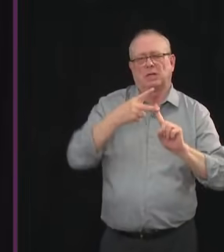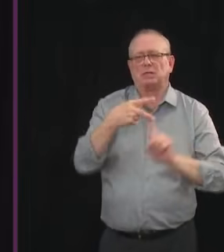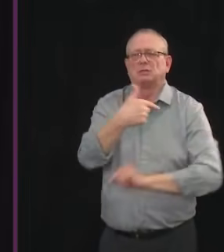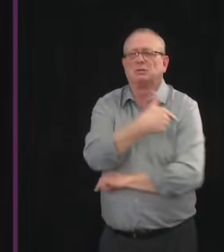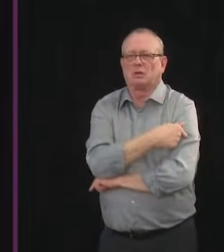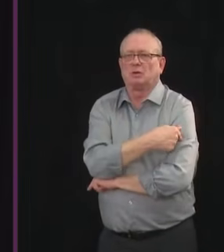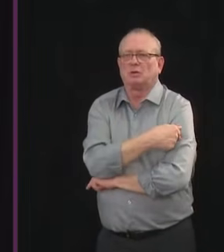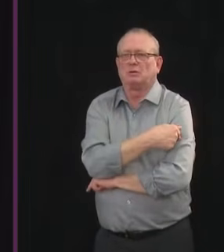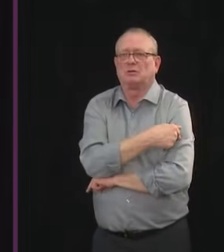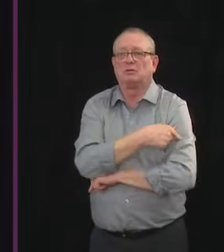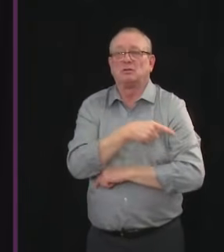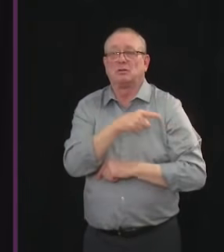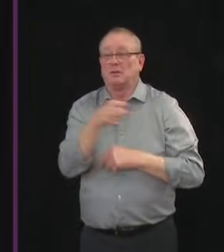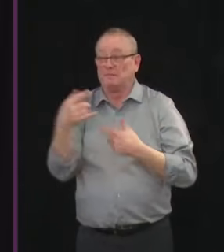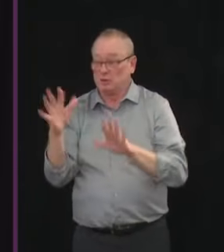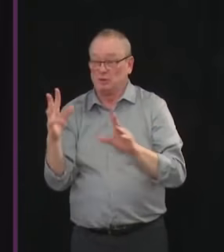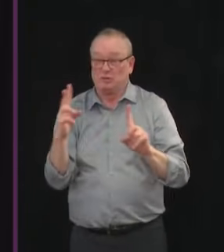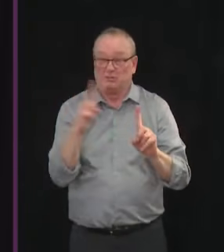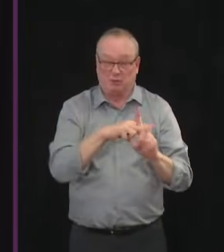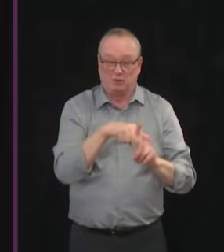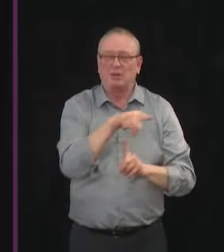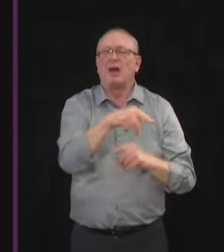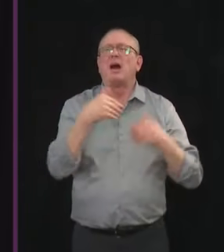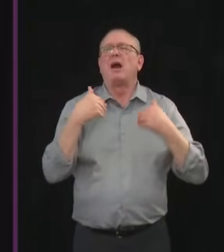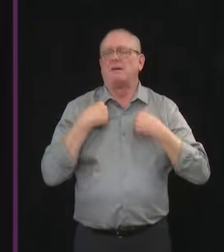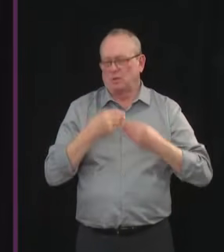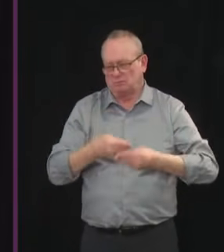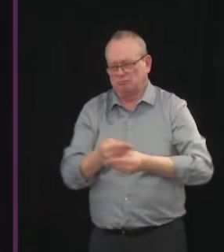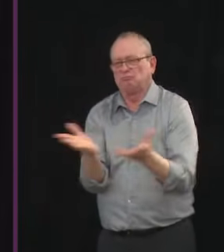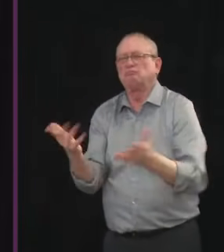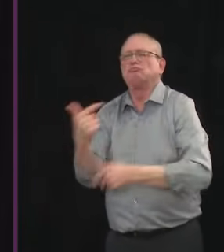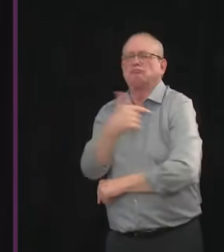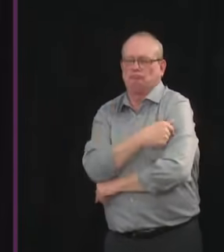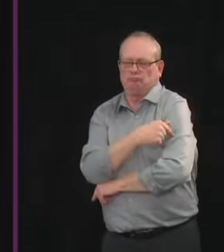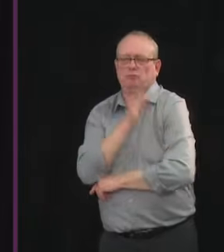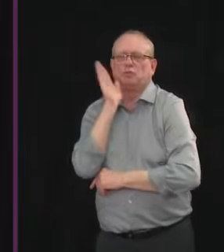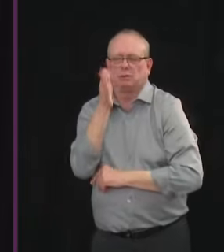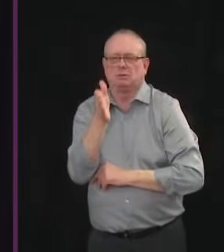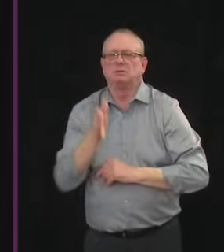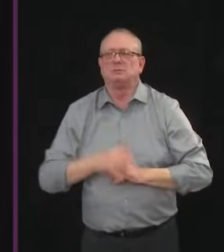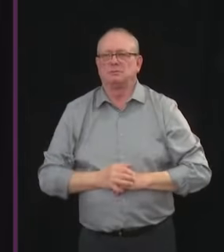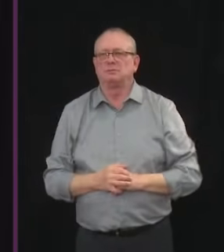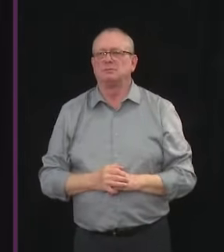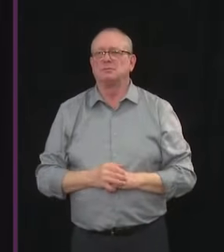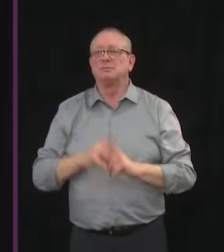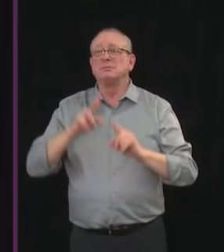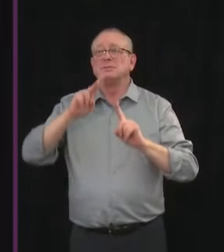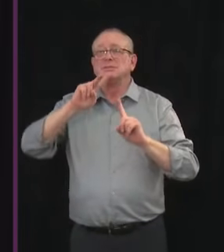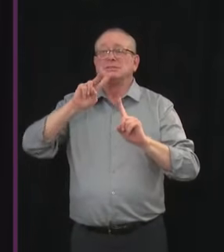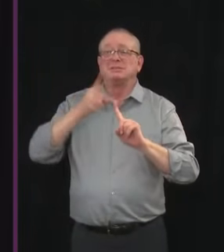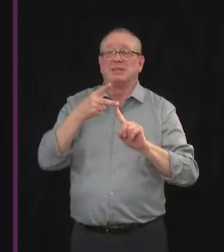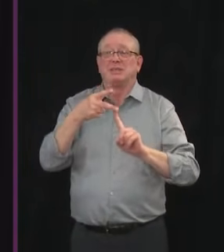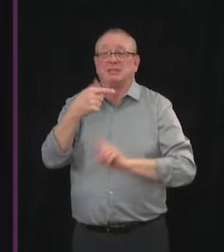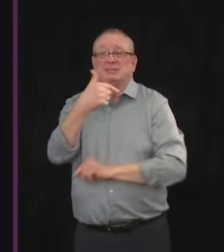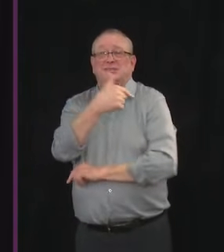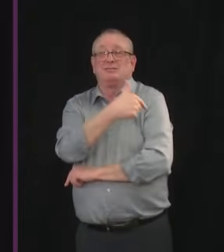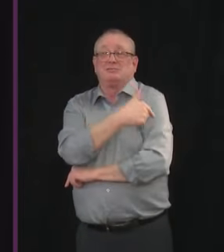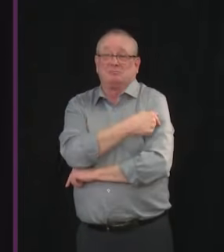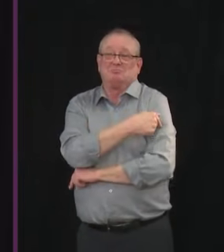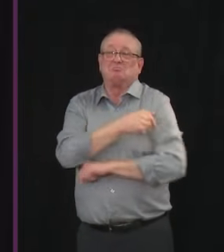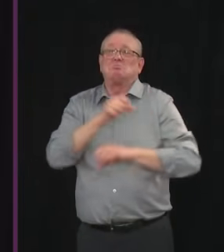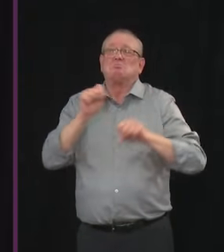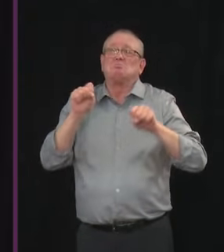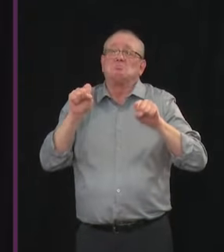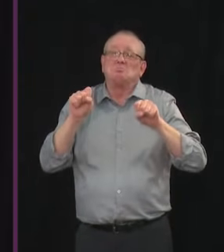that very carefully. And at the moment, we do not anticipate needing to push our second dose appointments past the 42 days that we discussed